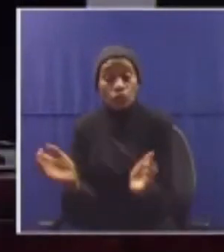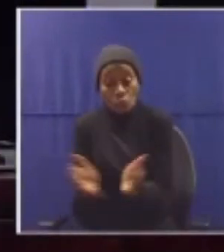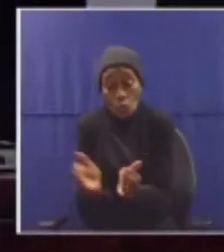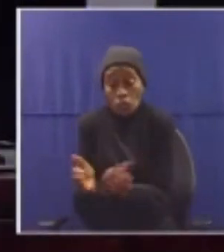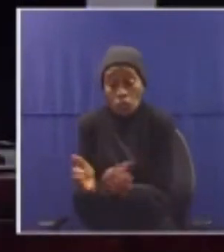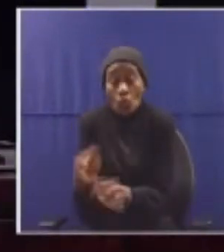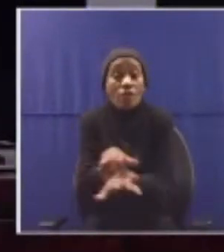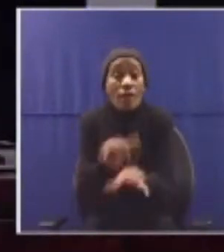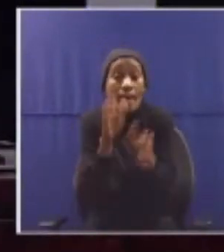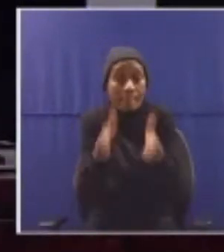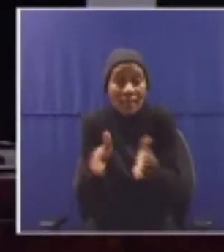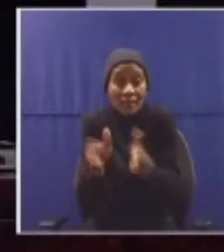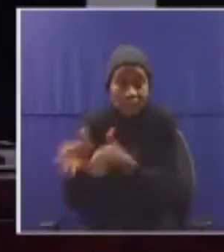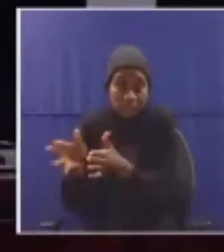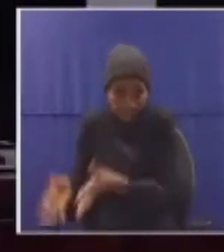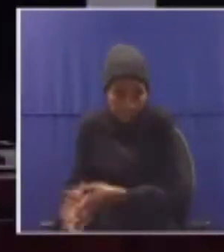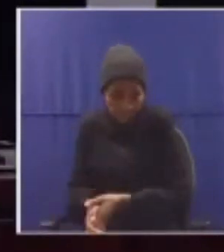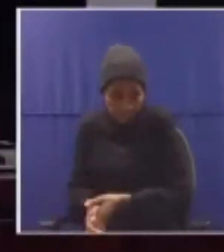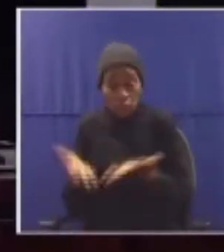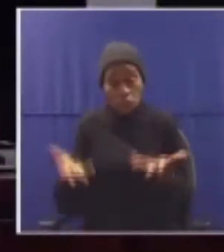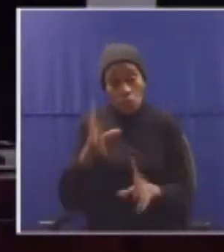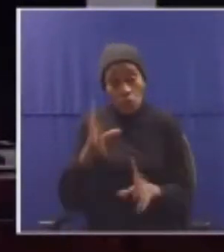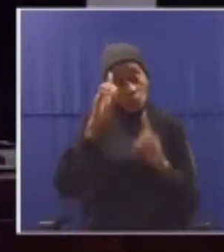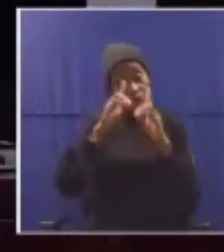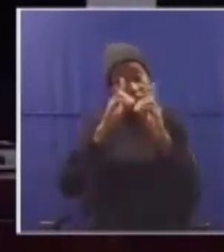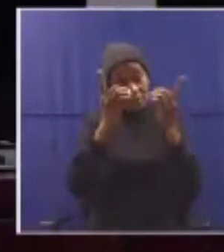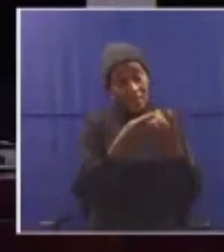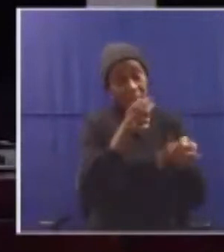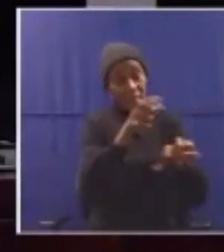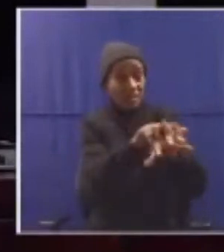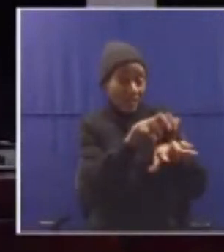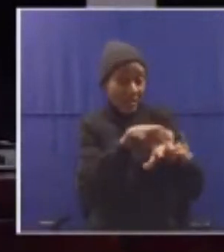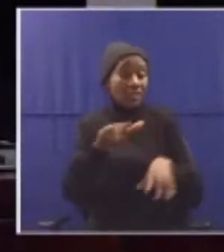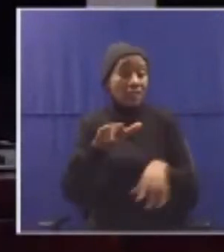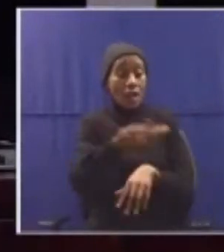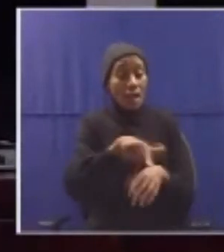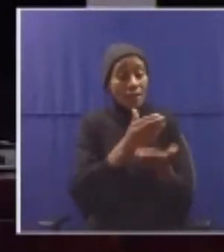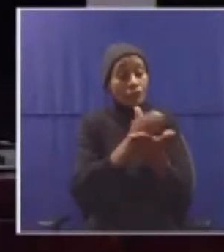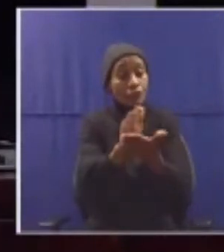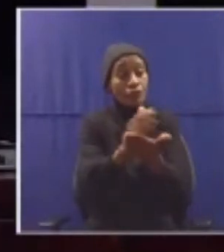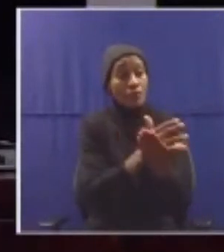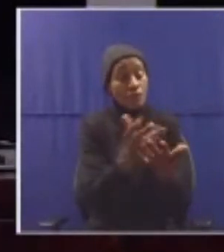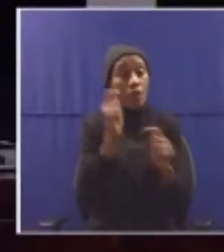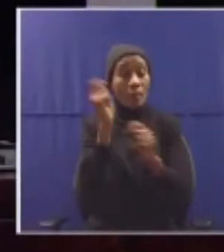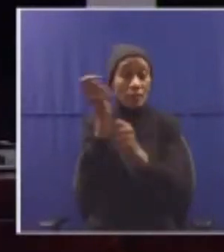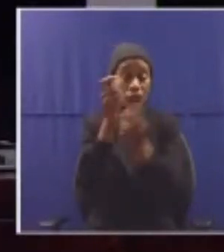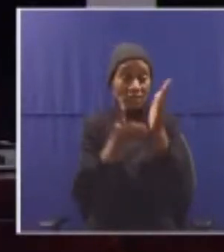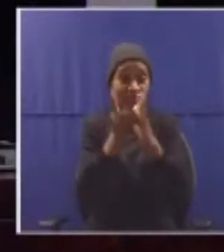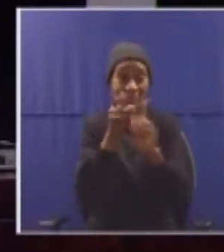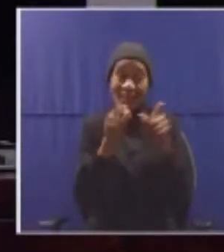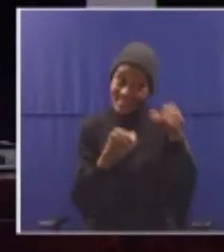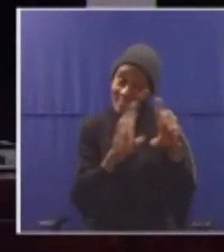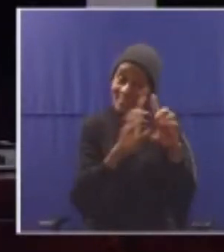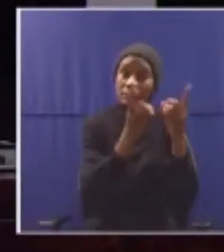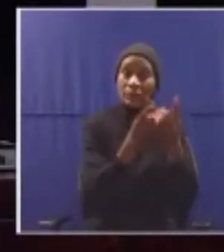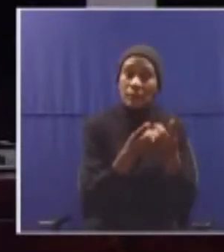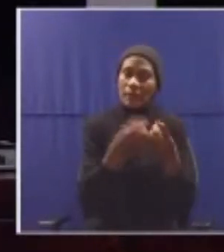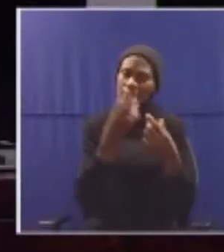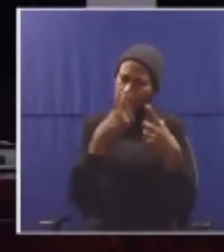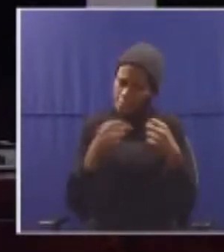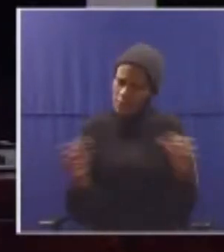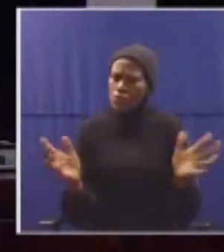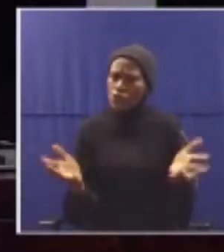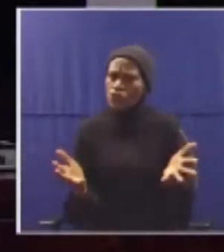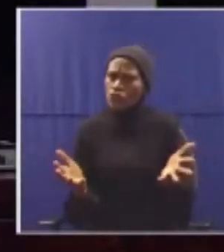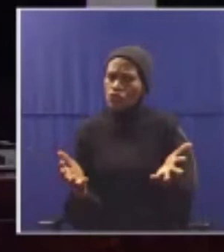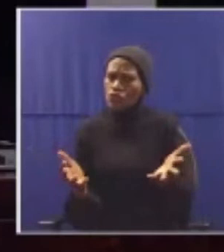farmers. In this regard, the Department of Agriculture, Land Reform and Rural Development has put in place